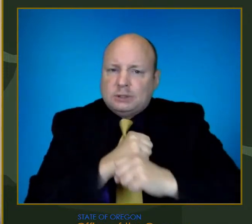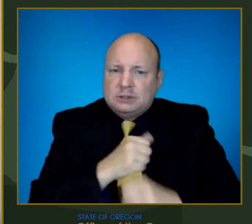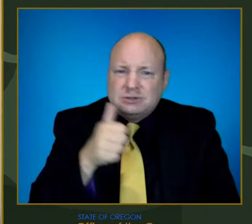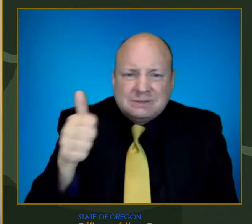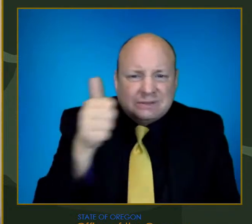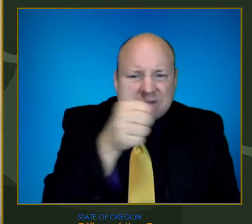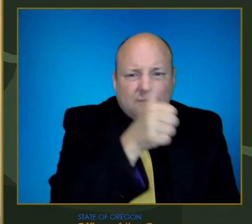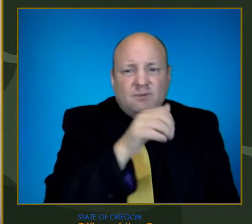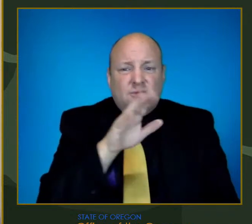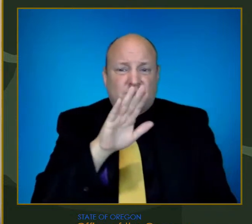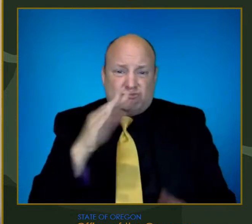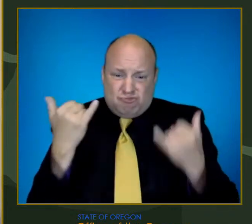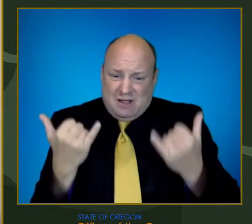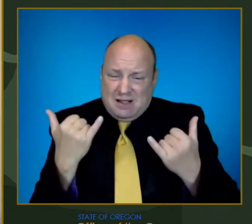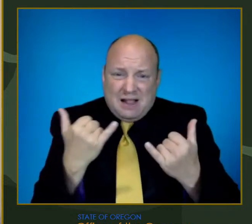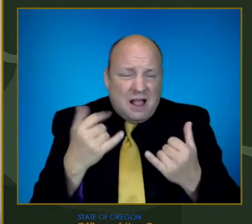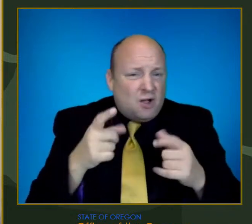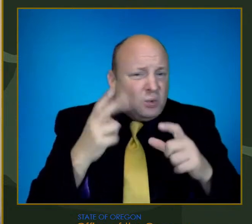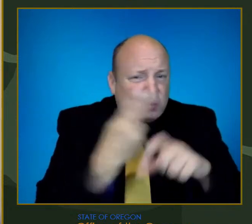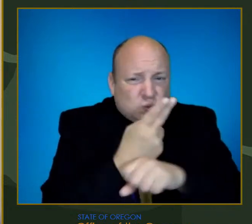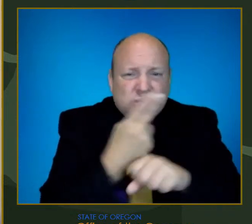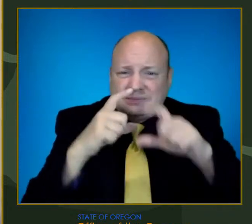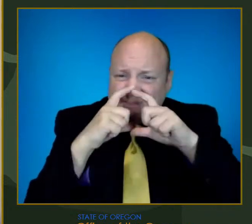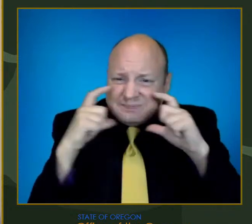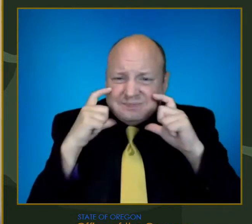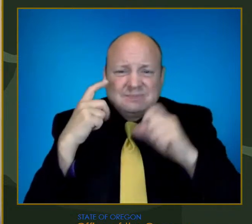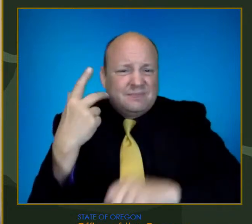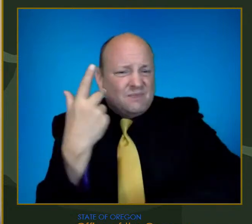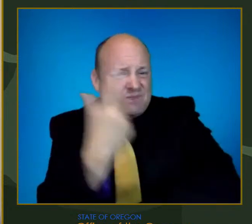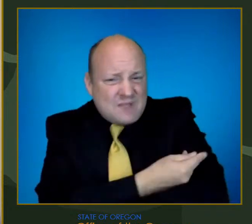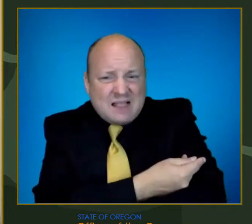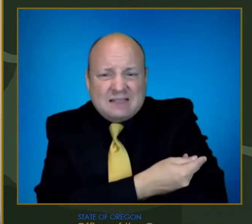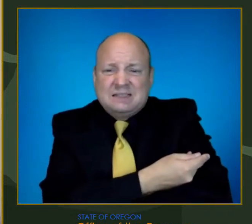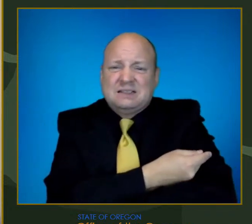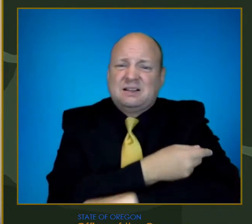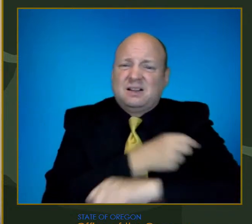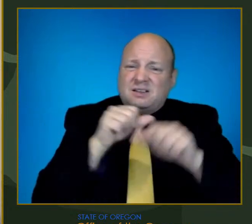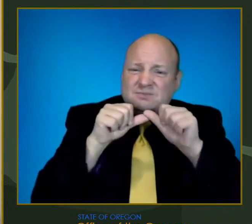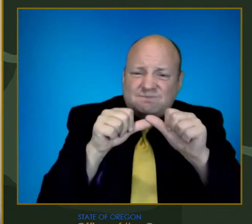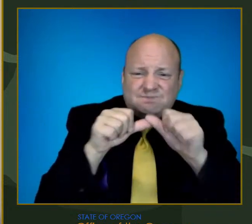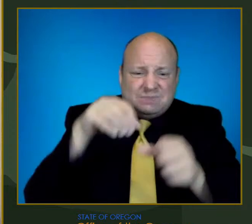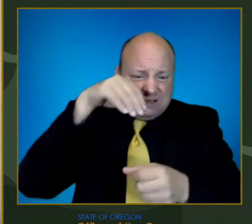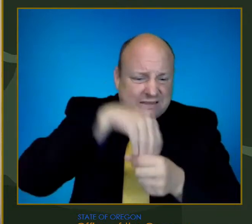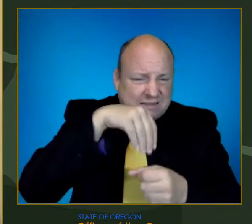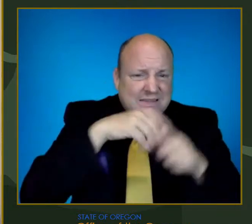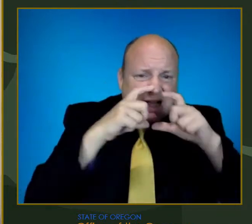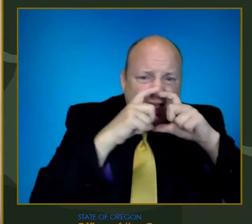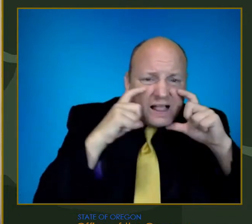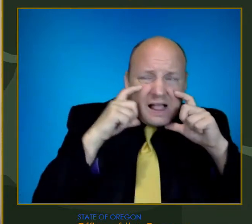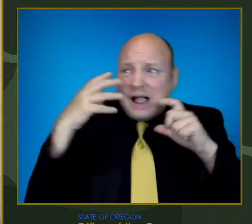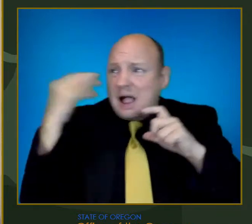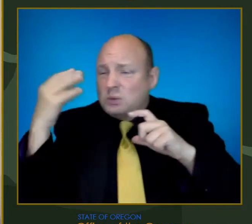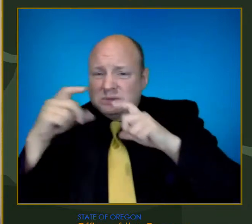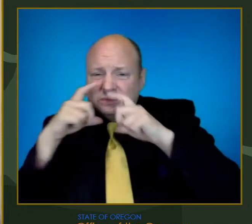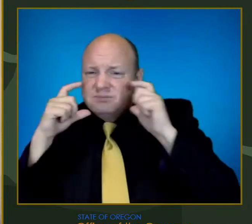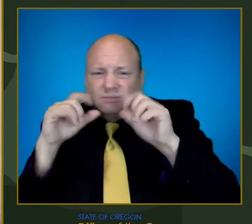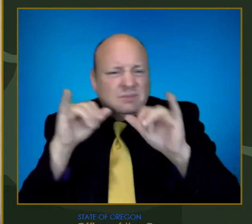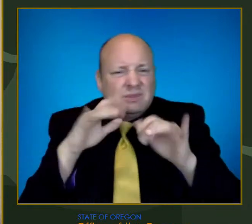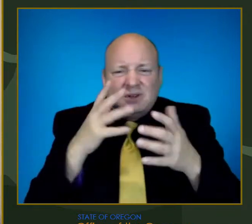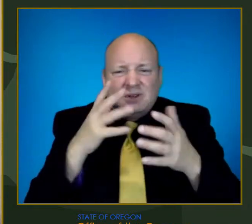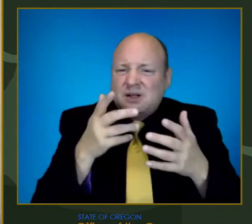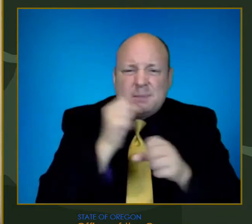Get vaccinated if you're not already. Wear masks in indoor public settings and consider changing plans that put you at higher risk from